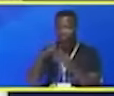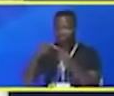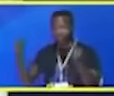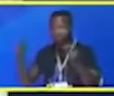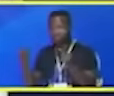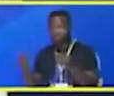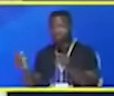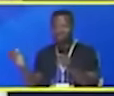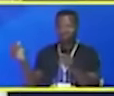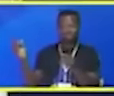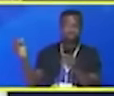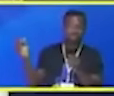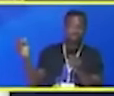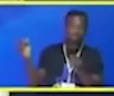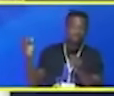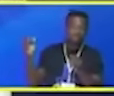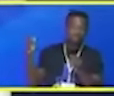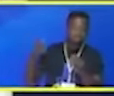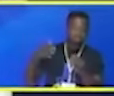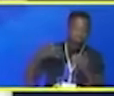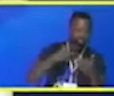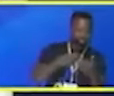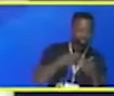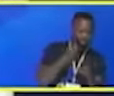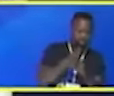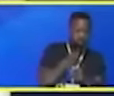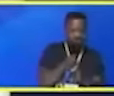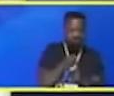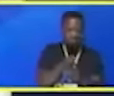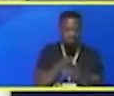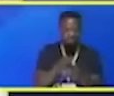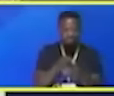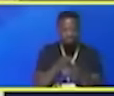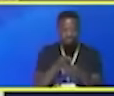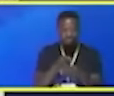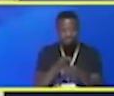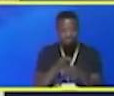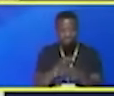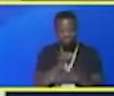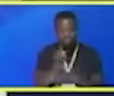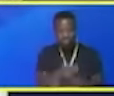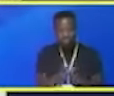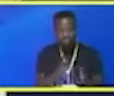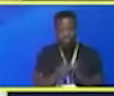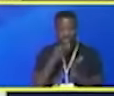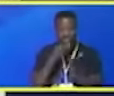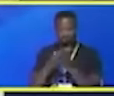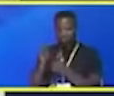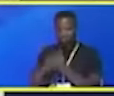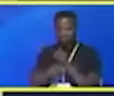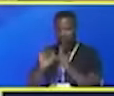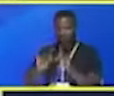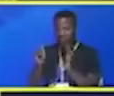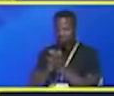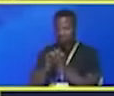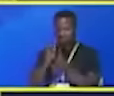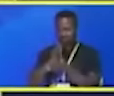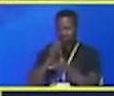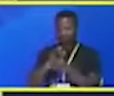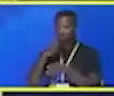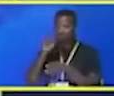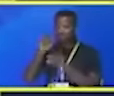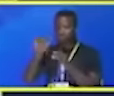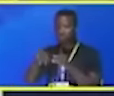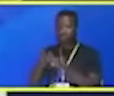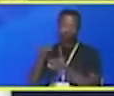and defeat was imminent, they would drop their swords and invoke his goodness and his mercy. And the moment that happens, like